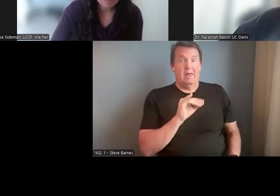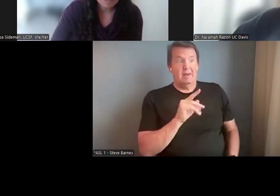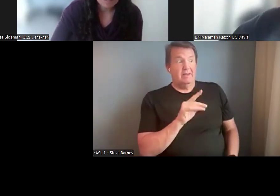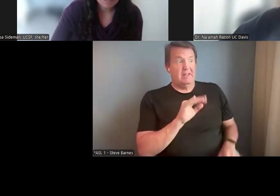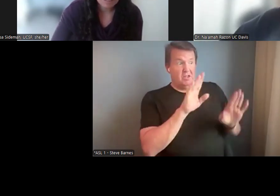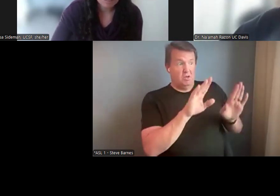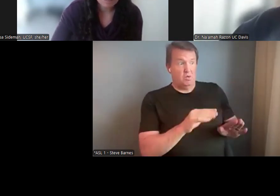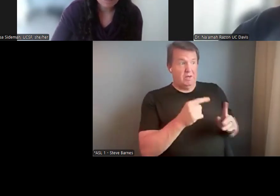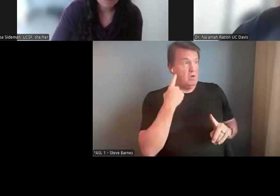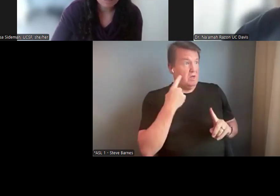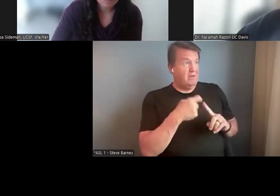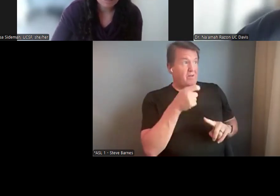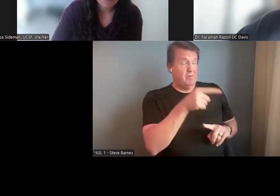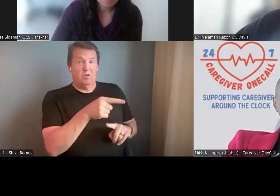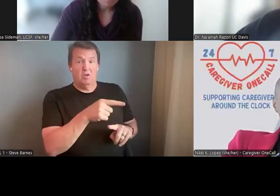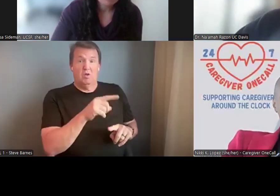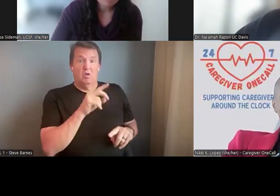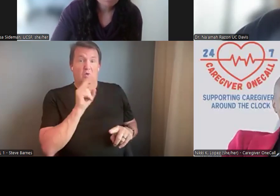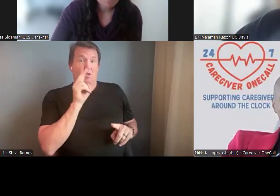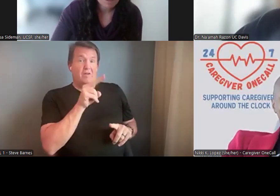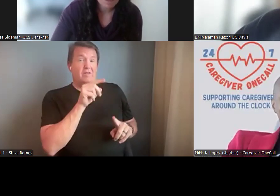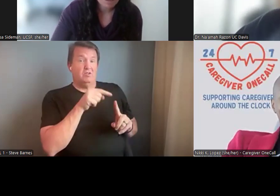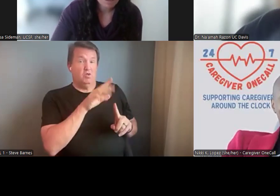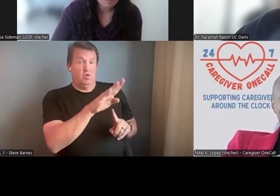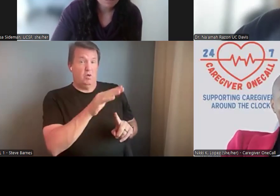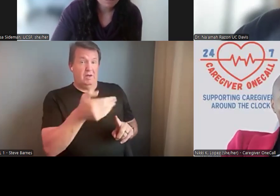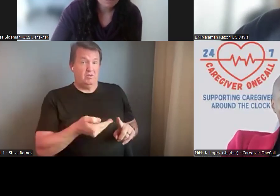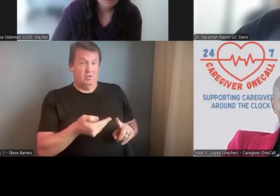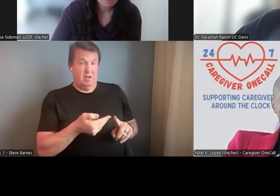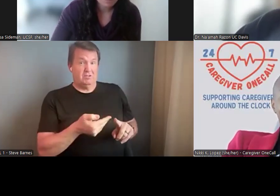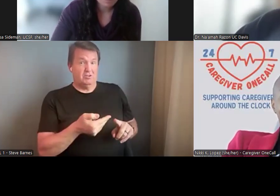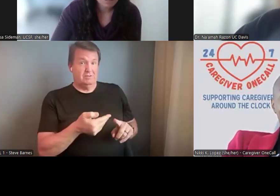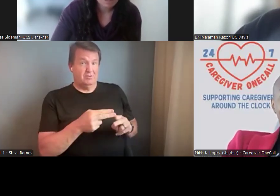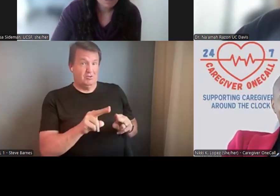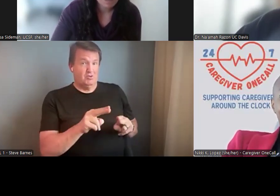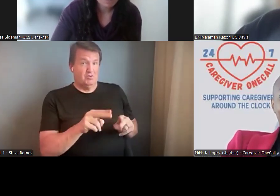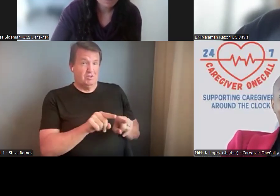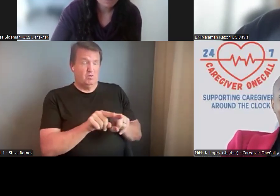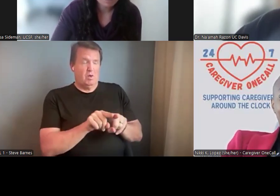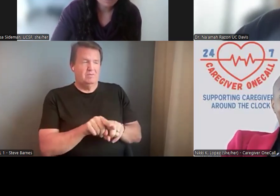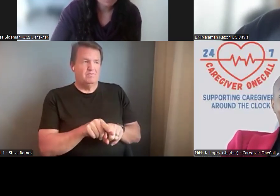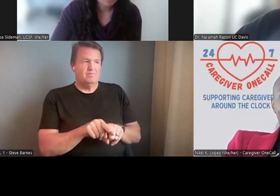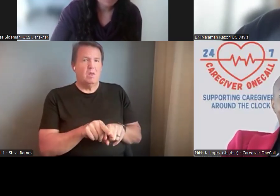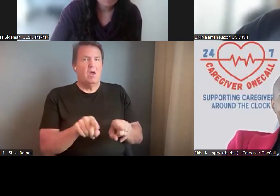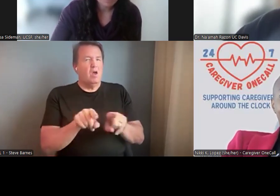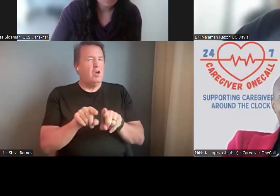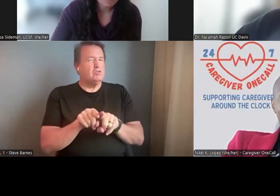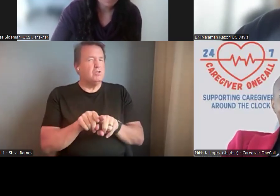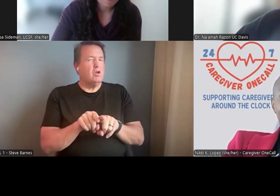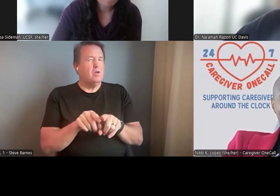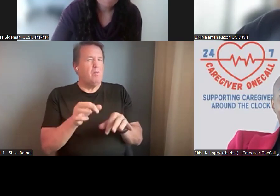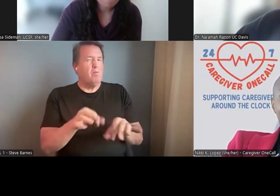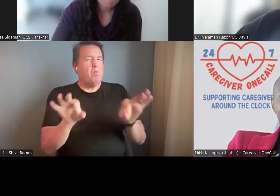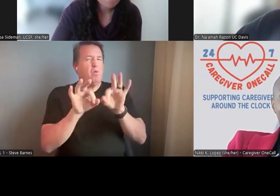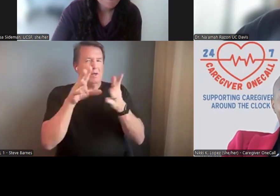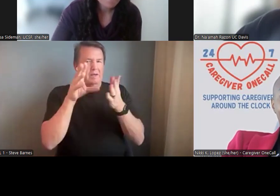to your introduction following as well. And I think all of this too just elevates how important it will be to take the findings from this